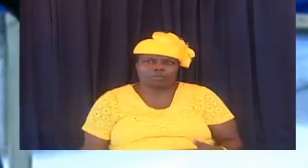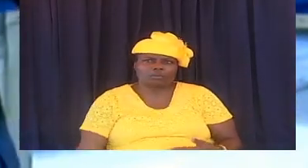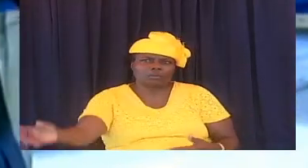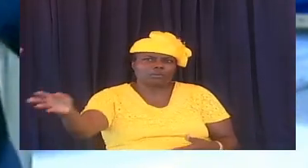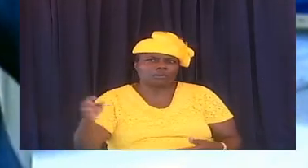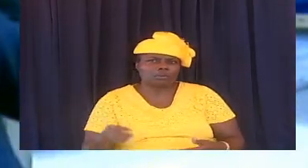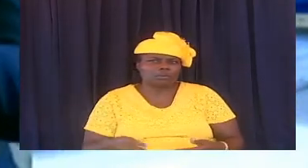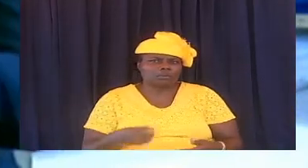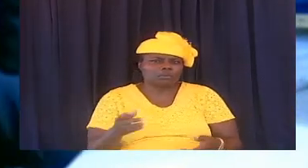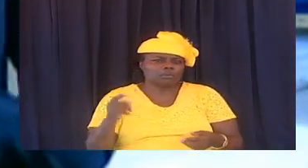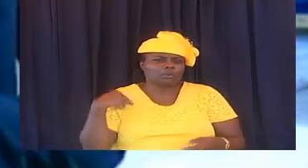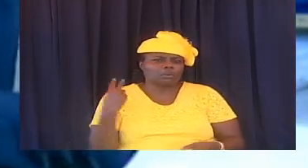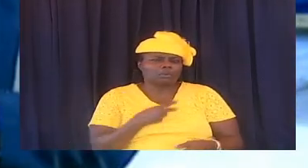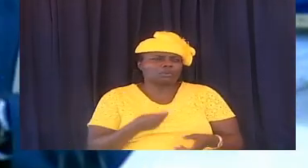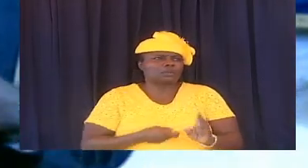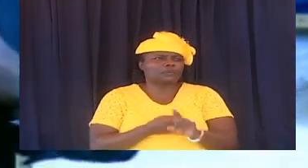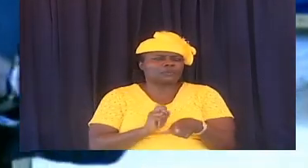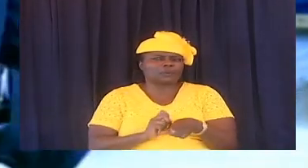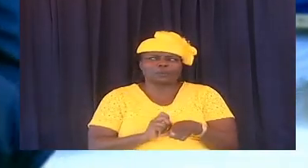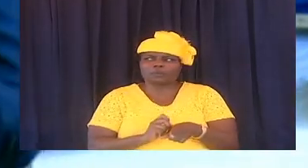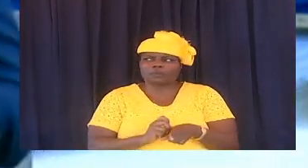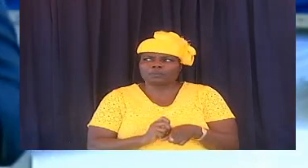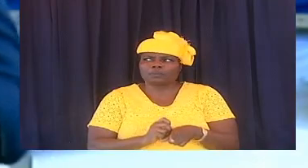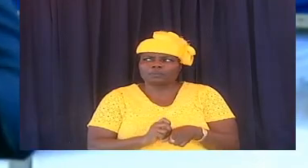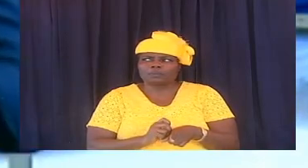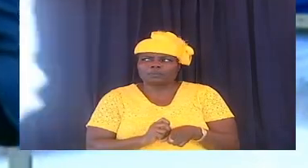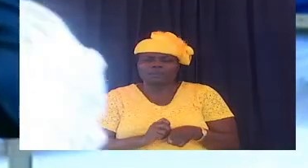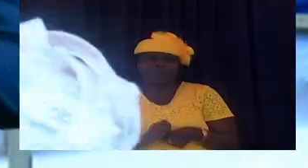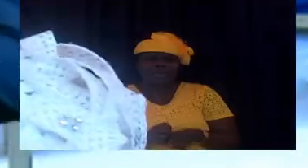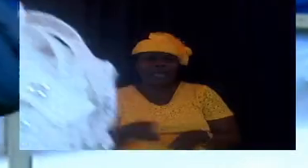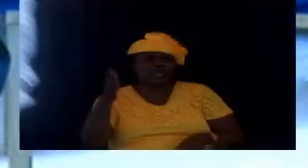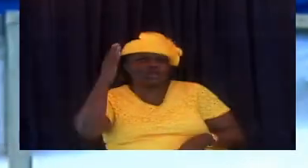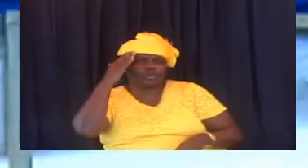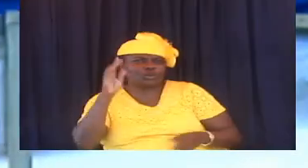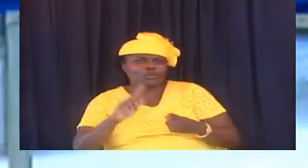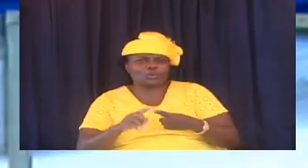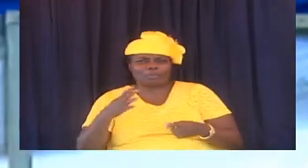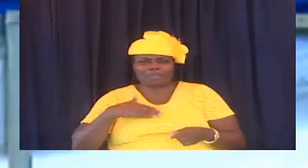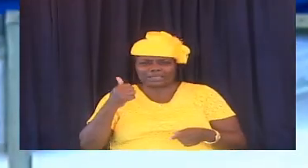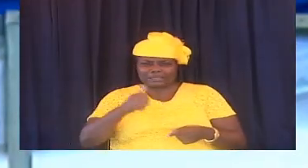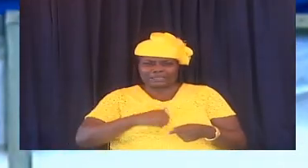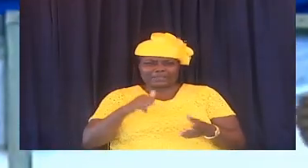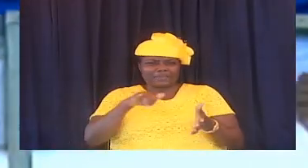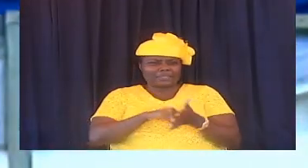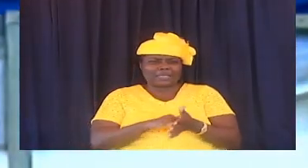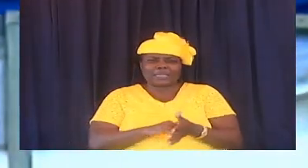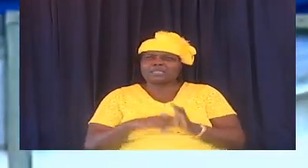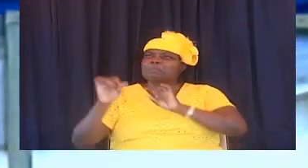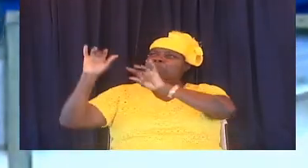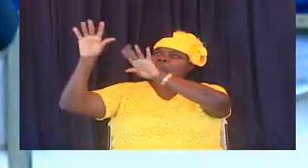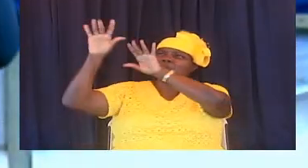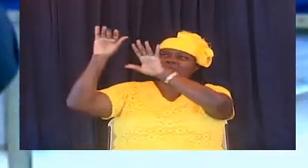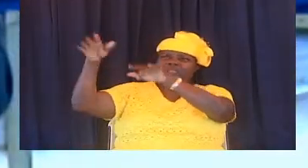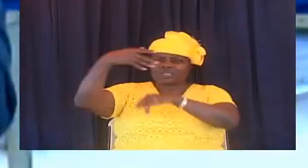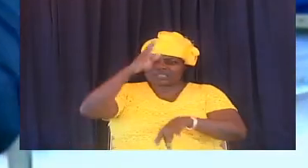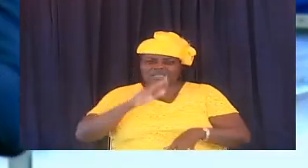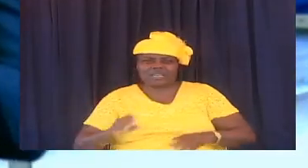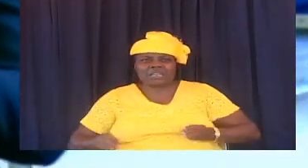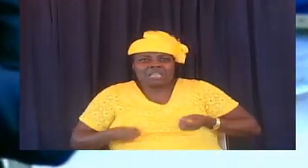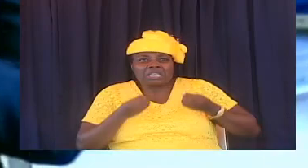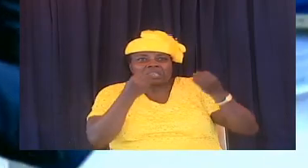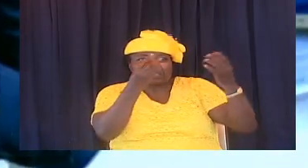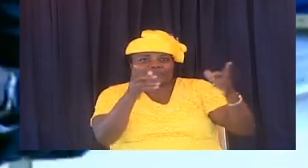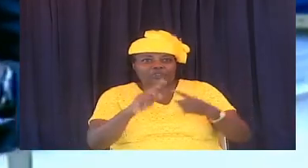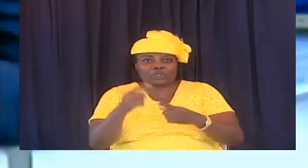it, we don't deserve it, because I know for myself that the mercies that God has extended to me and continues to extend to